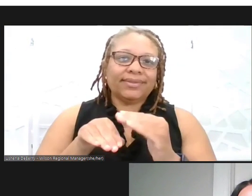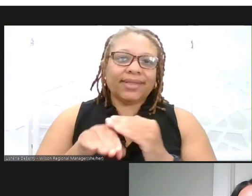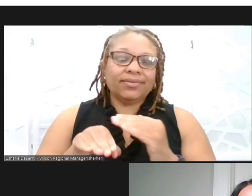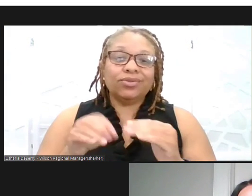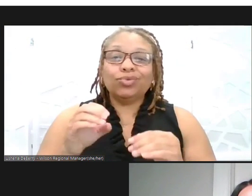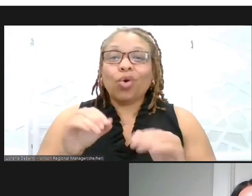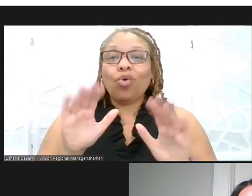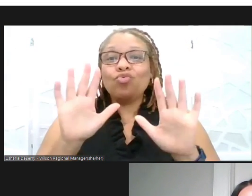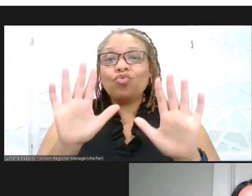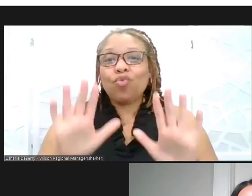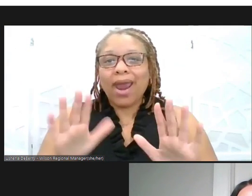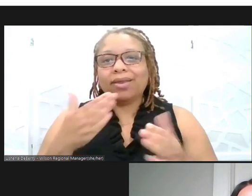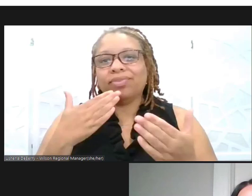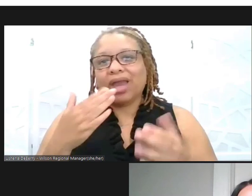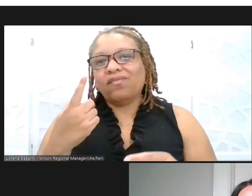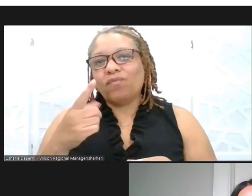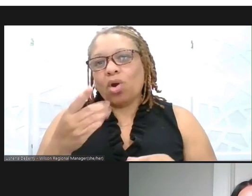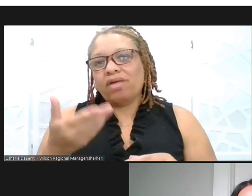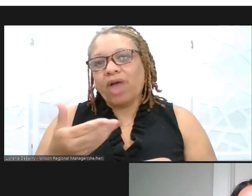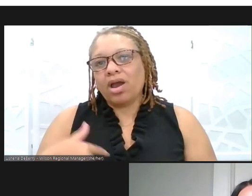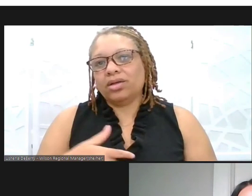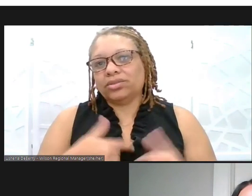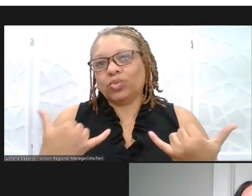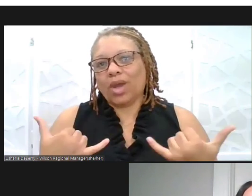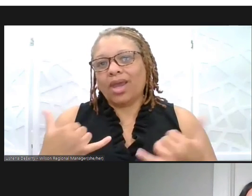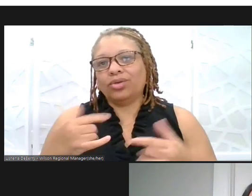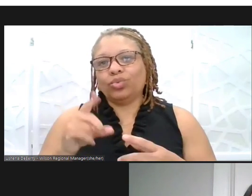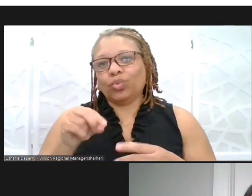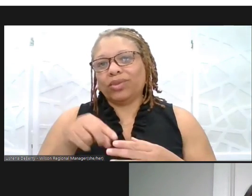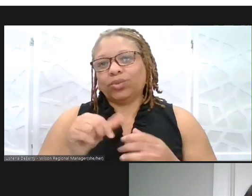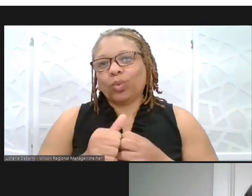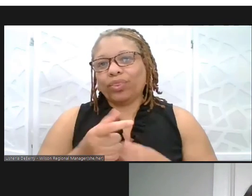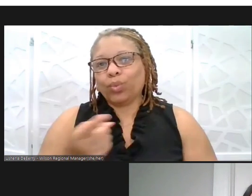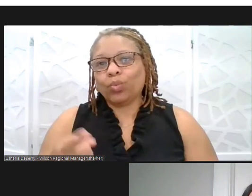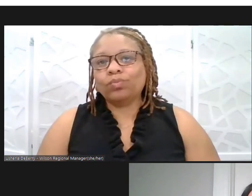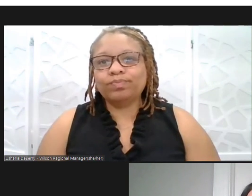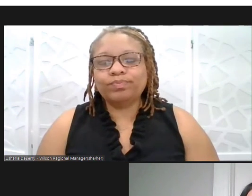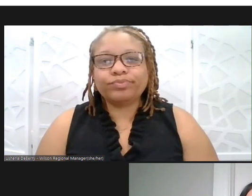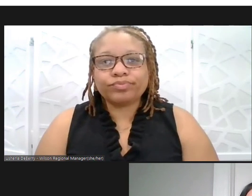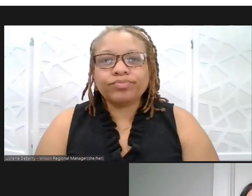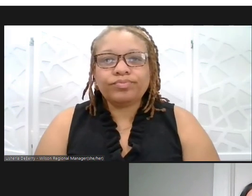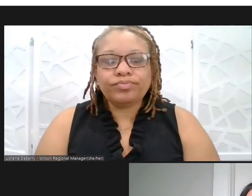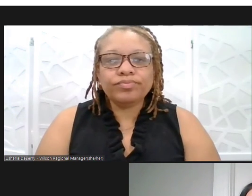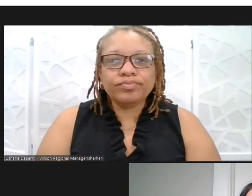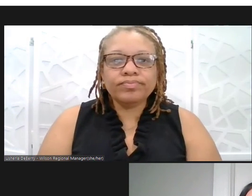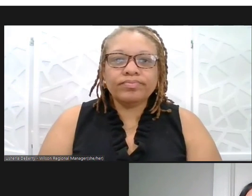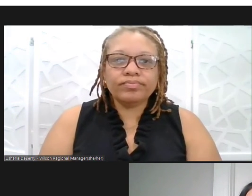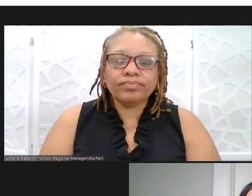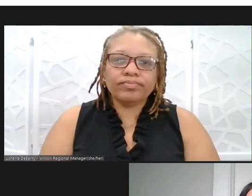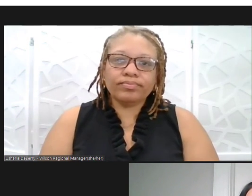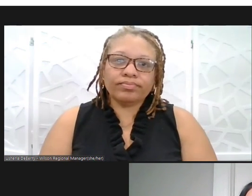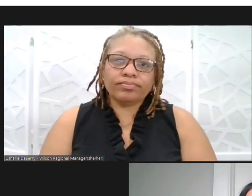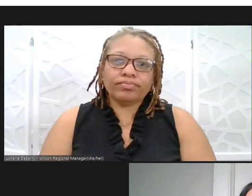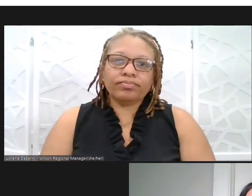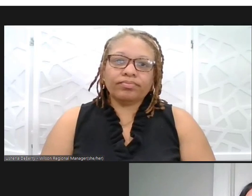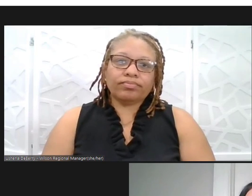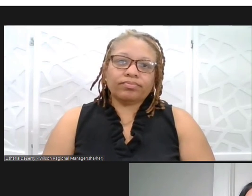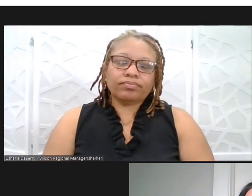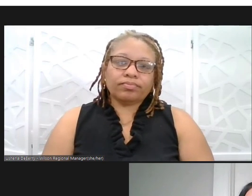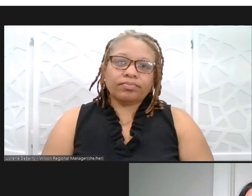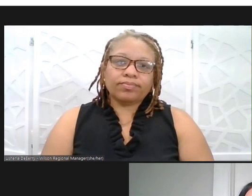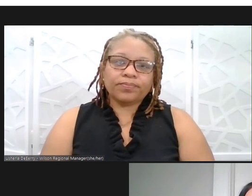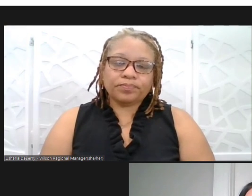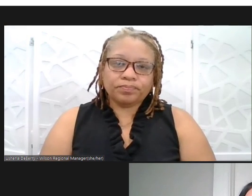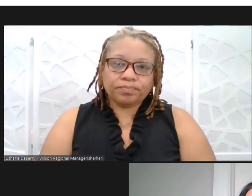with communication. If you don't have something on hand at the ready, that's okay. Get creative and work with the individuals.